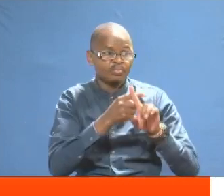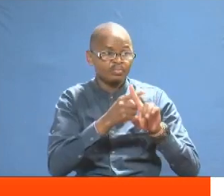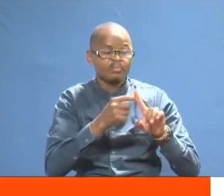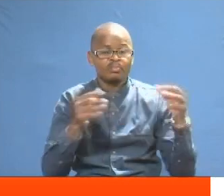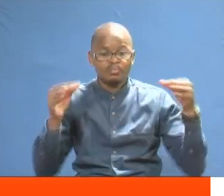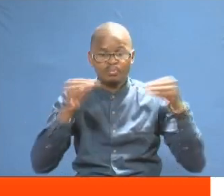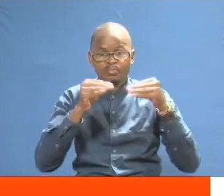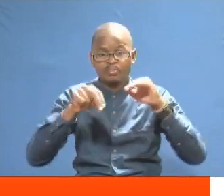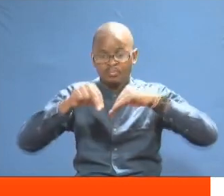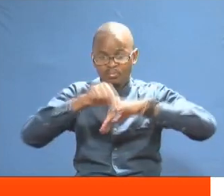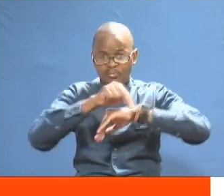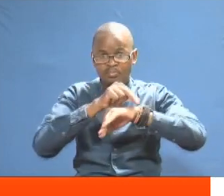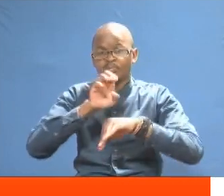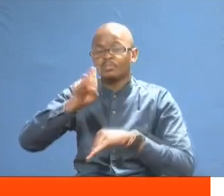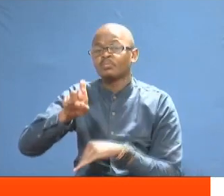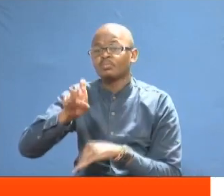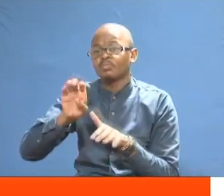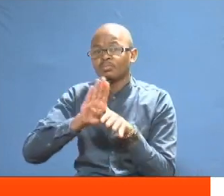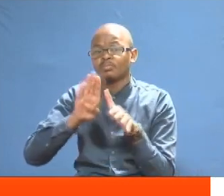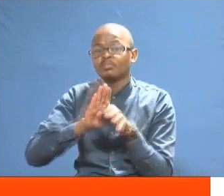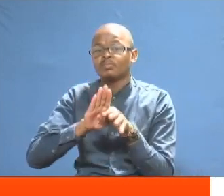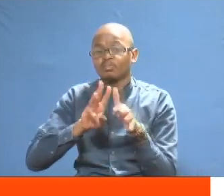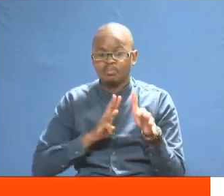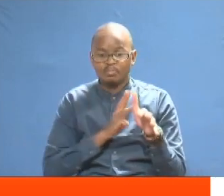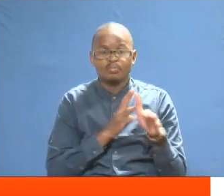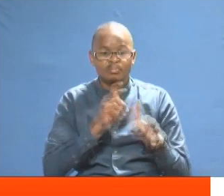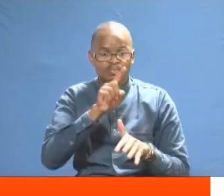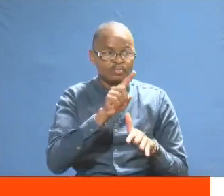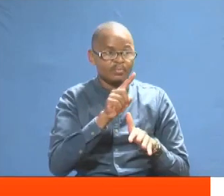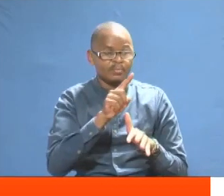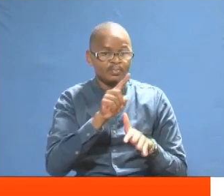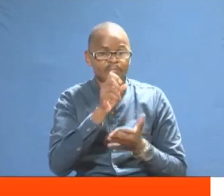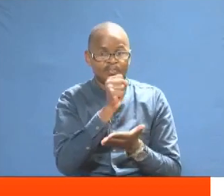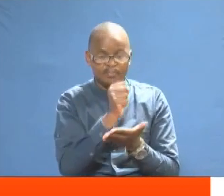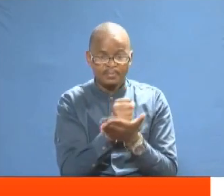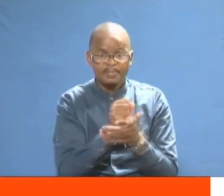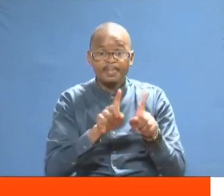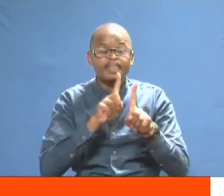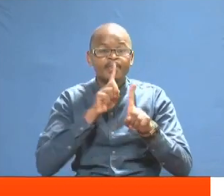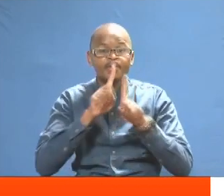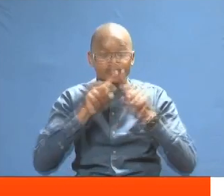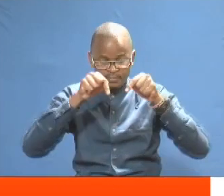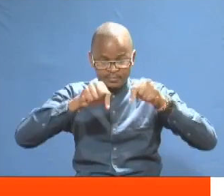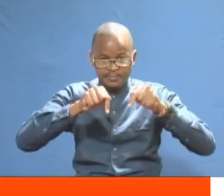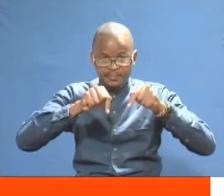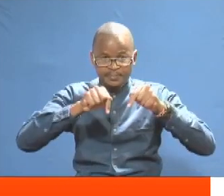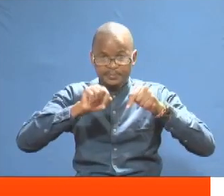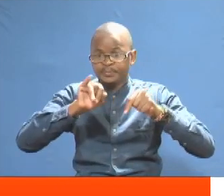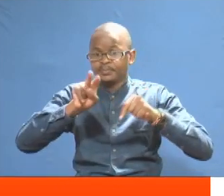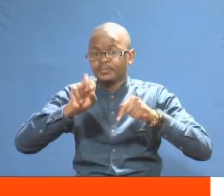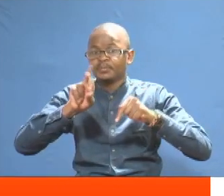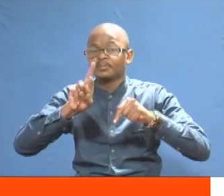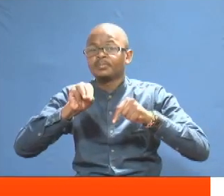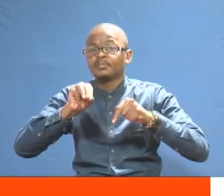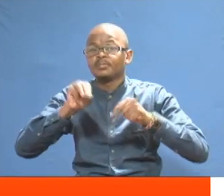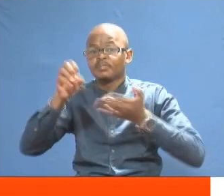Delegate Conference, the National Executive members, and we need to have substantive office holders. As we talk today, the interim party officials are